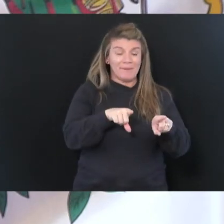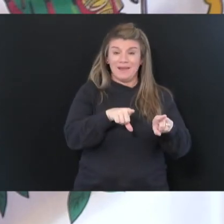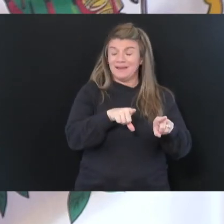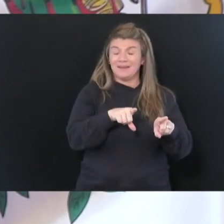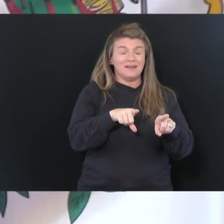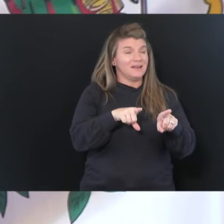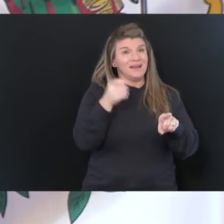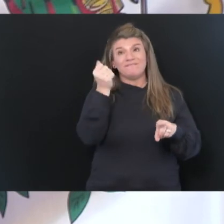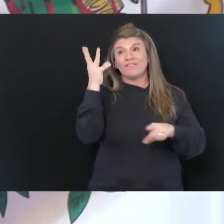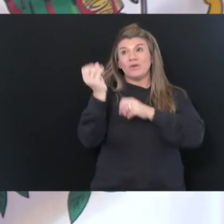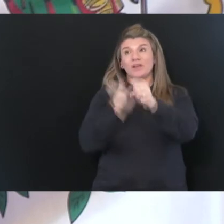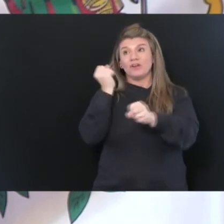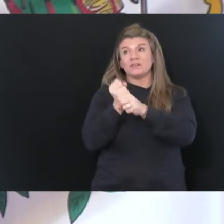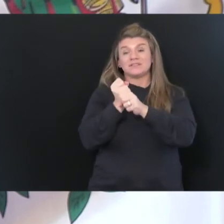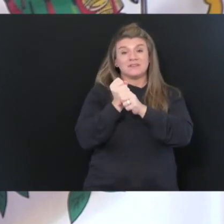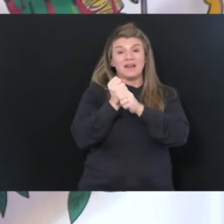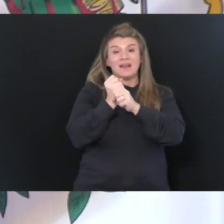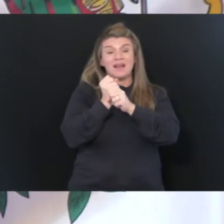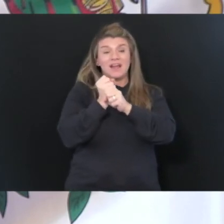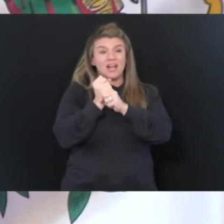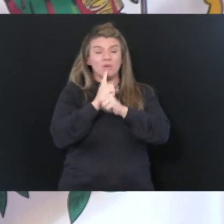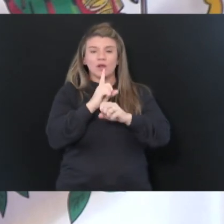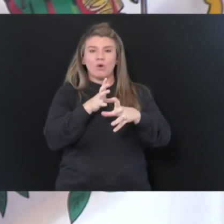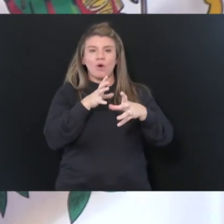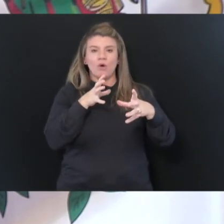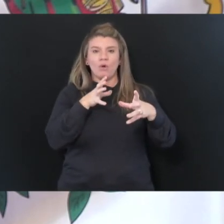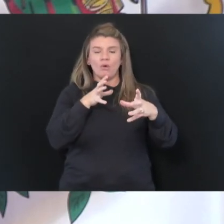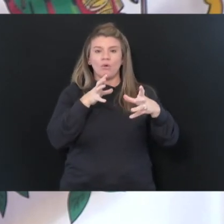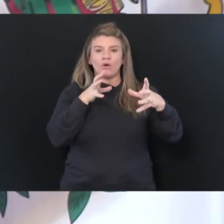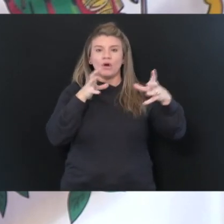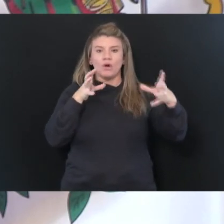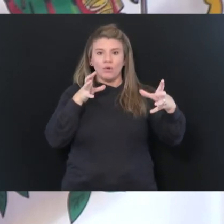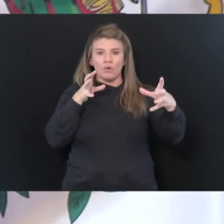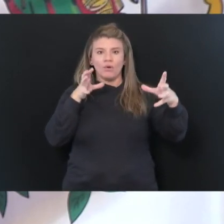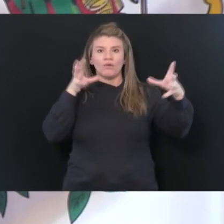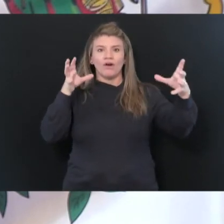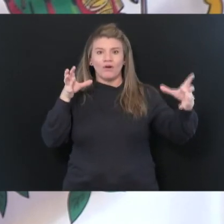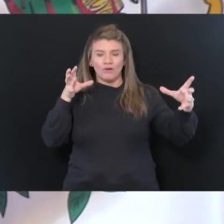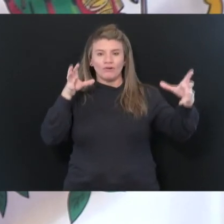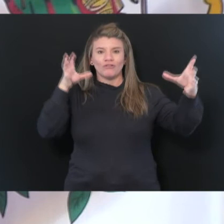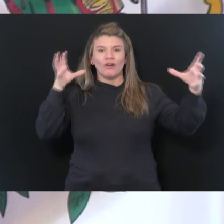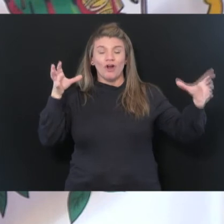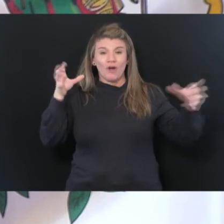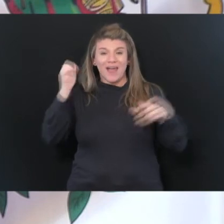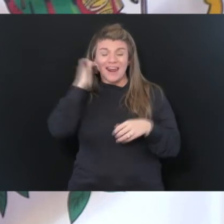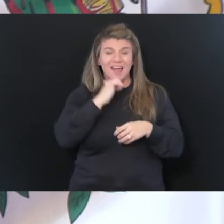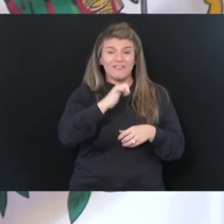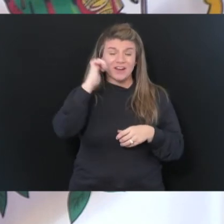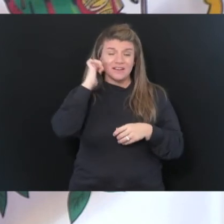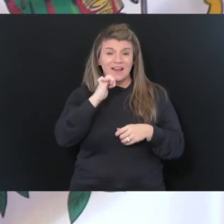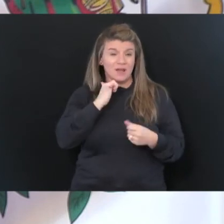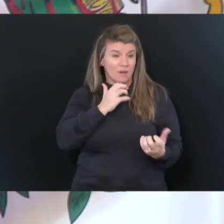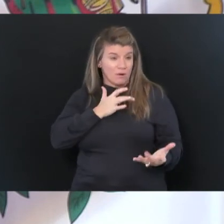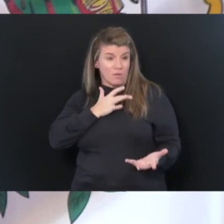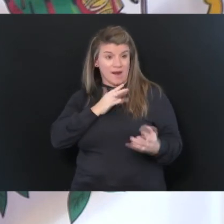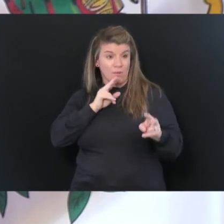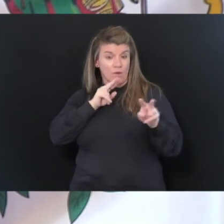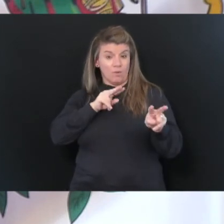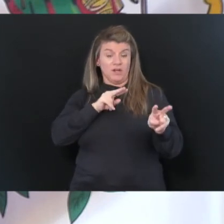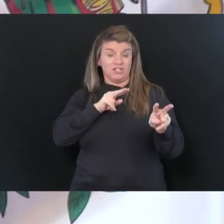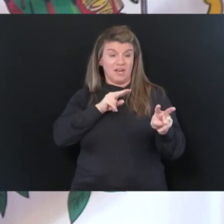of years, it started beginning to grow, and literally every day that goes by, West Virginia